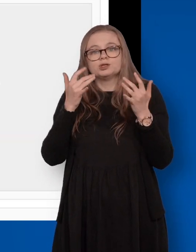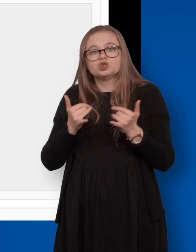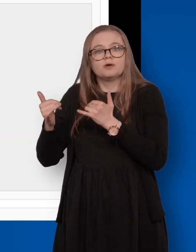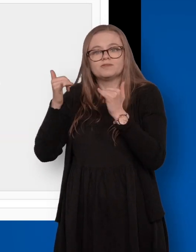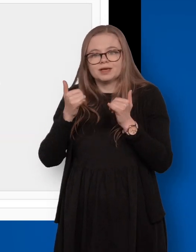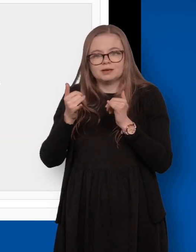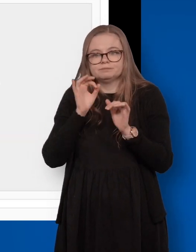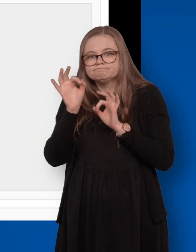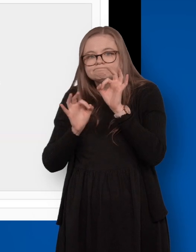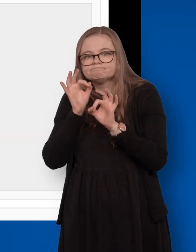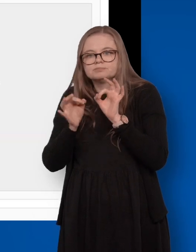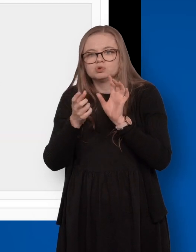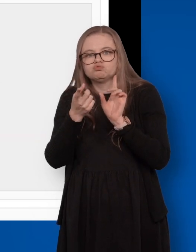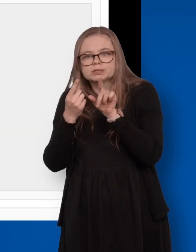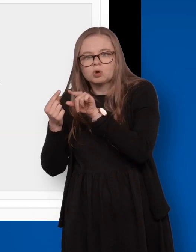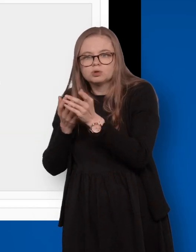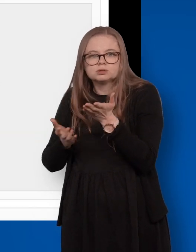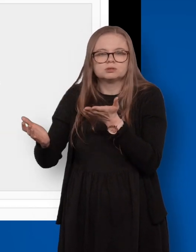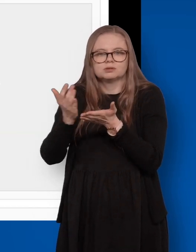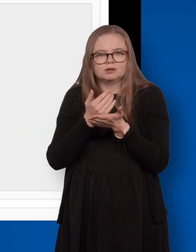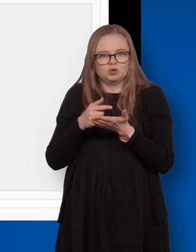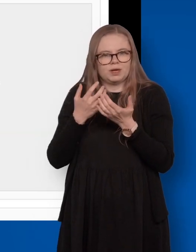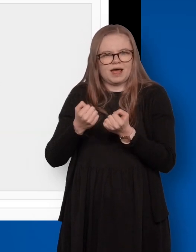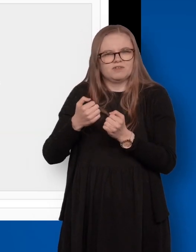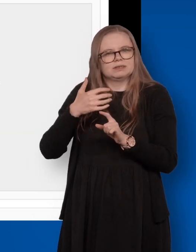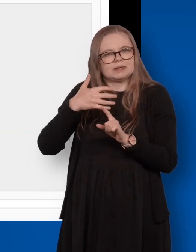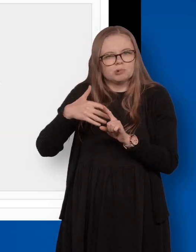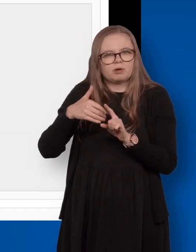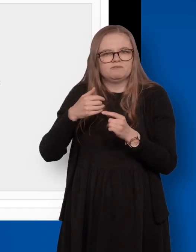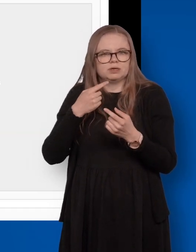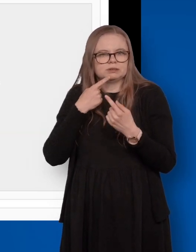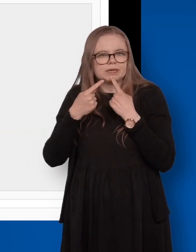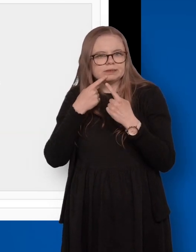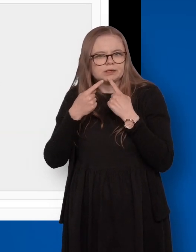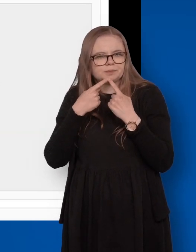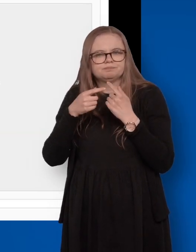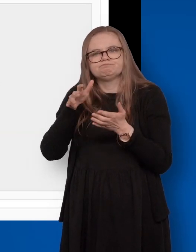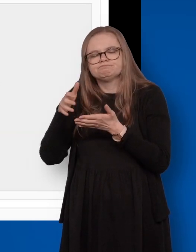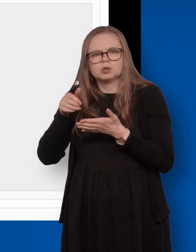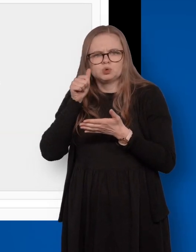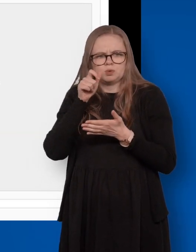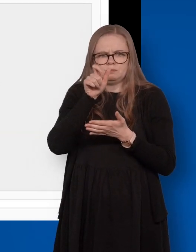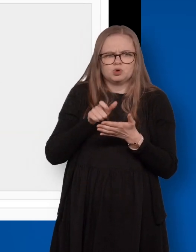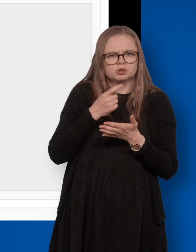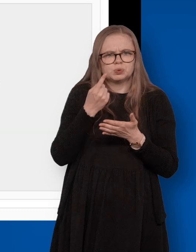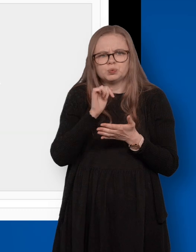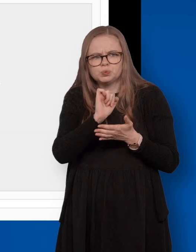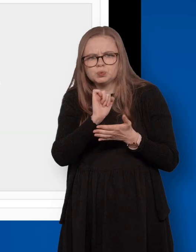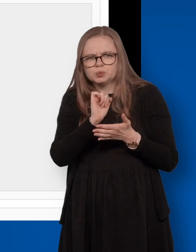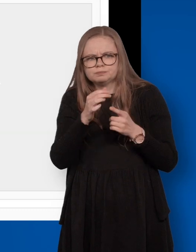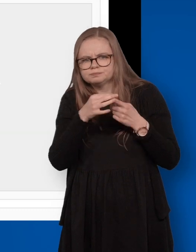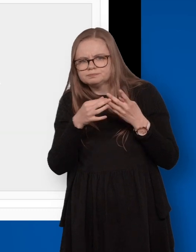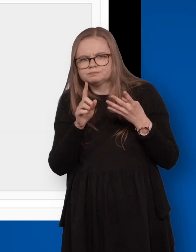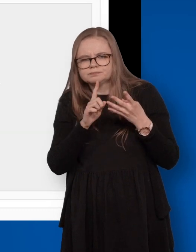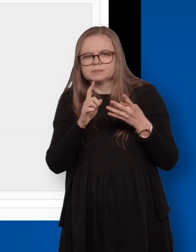do survey responses like this, we have demographic or sort of metadata in our responses, so we can look